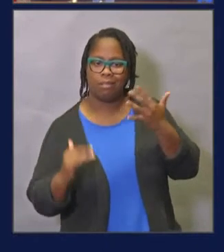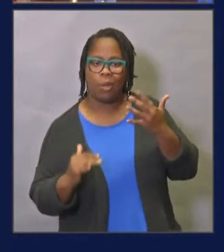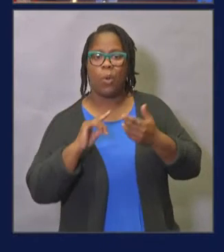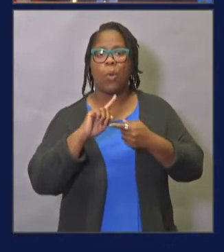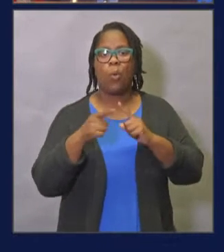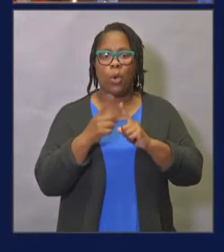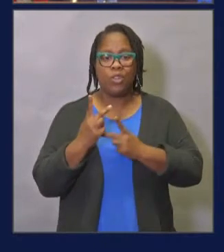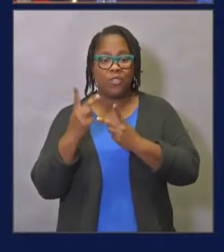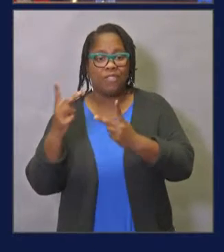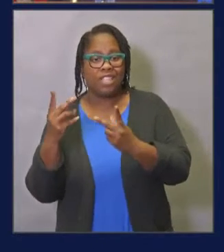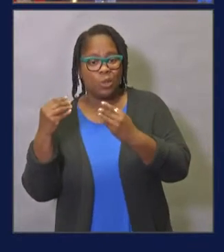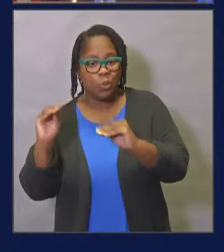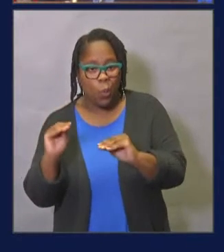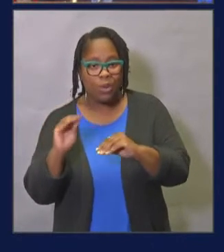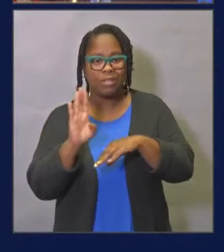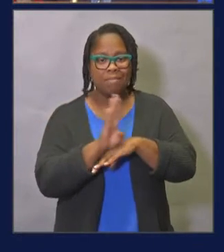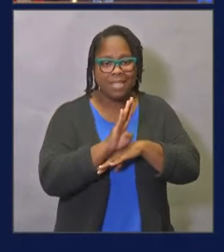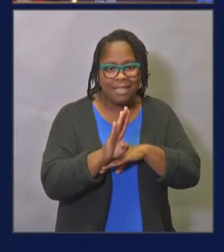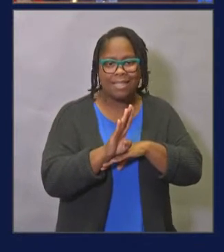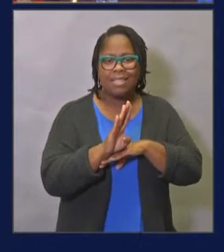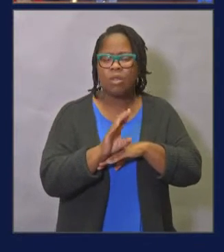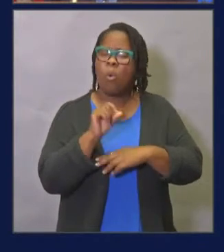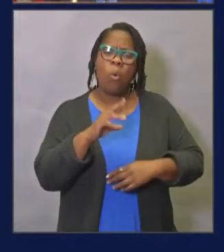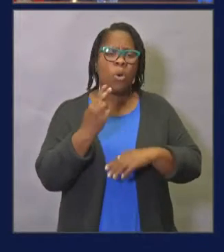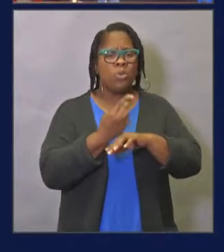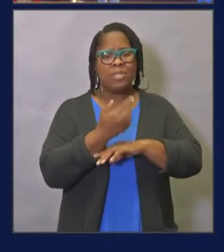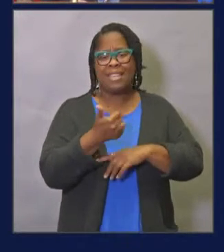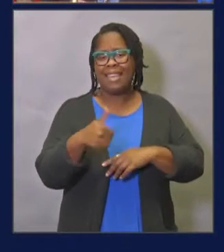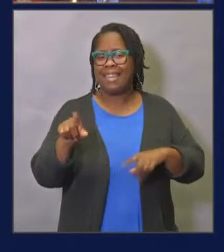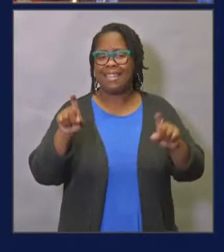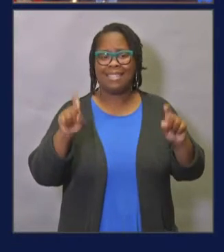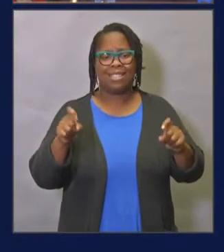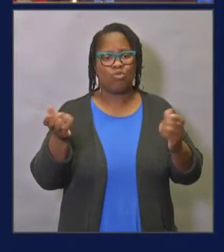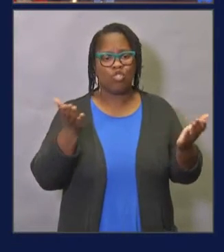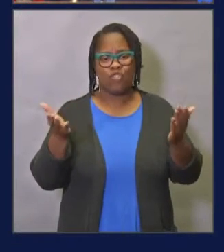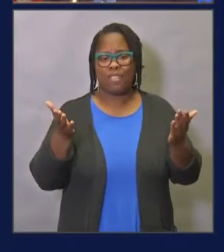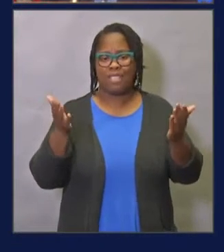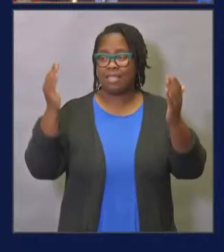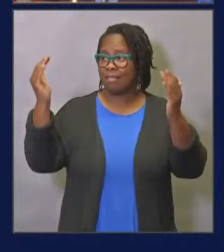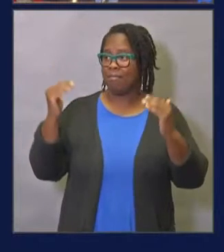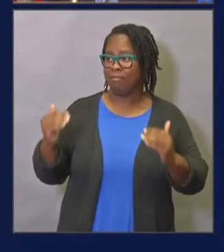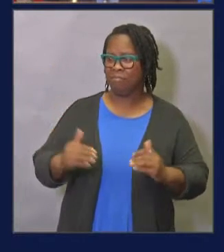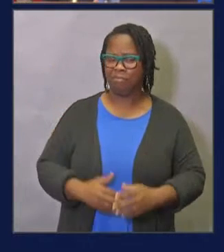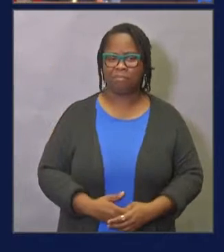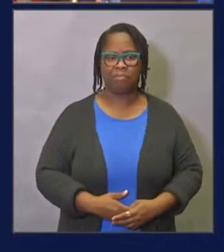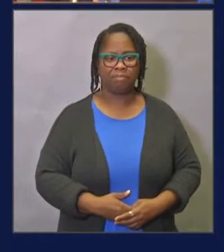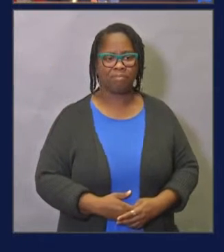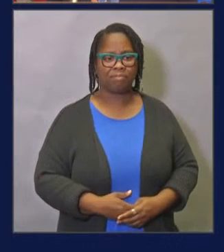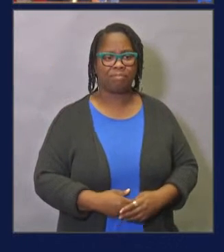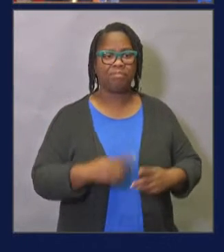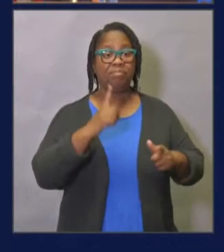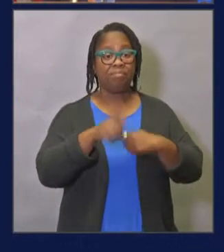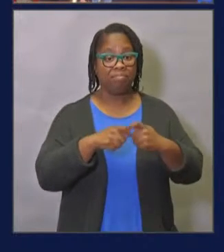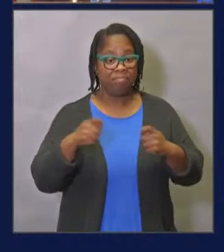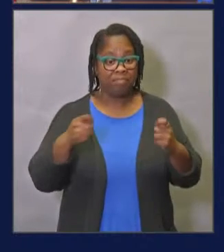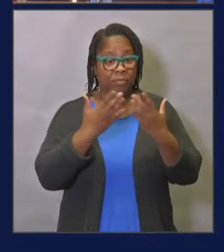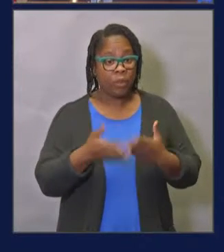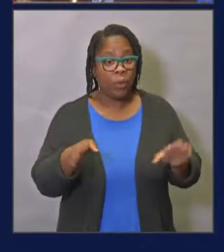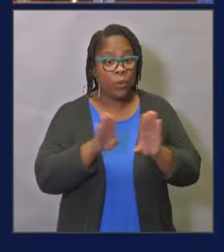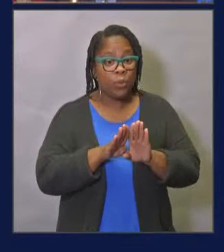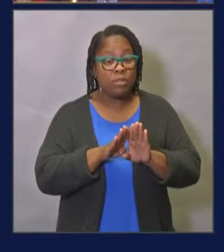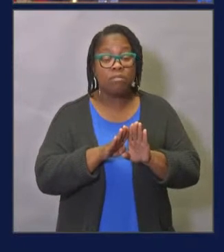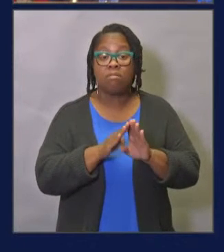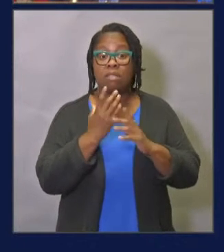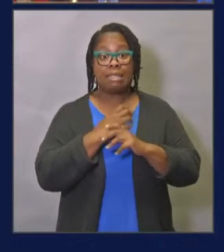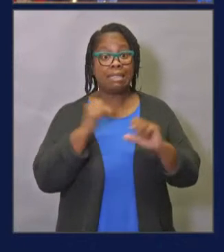businesses or you're utilizing any essential services. Next slide. In closing, the safest thing you can do